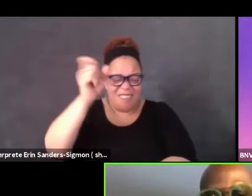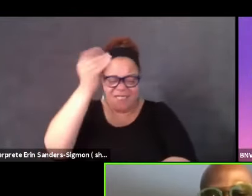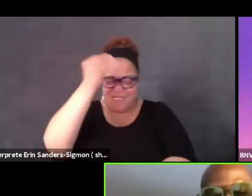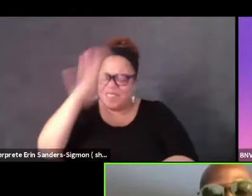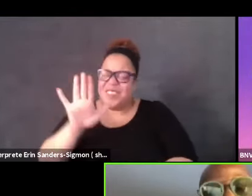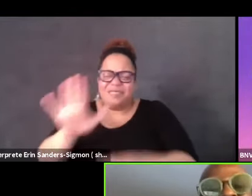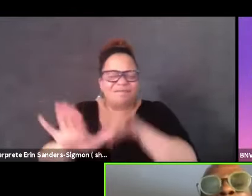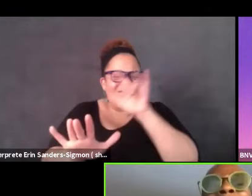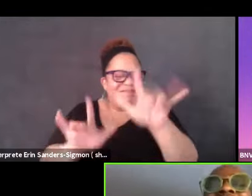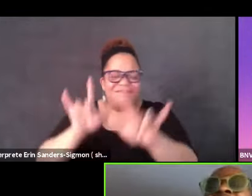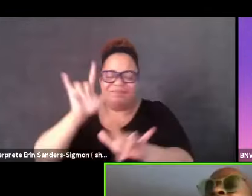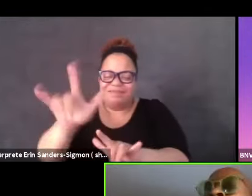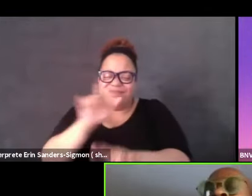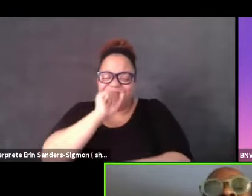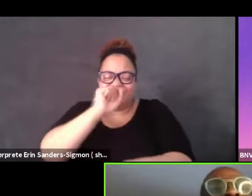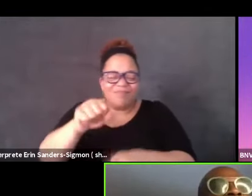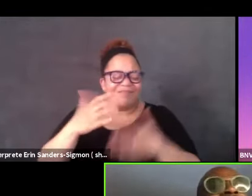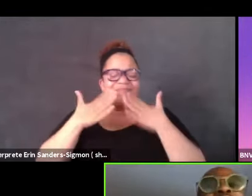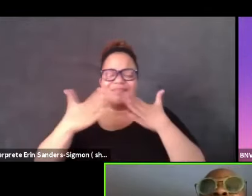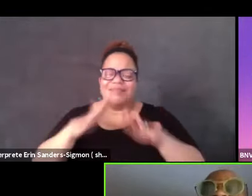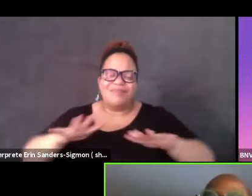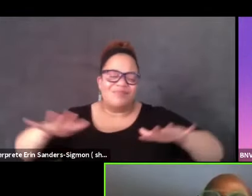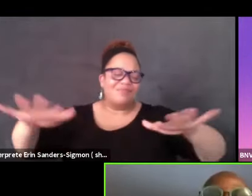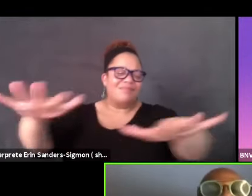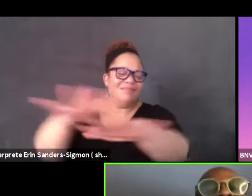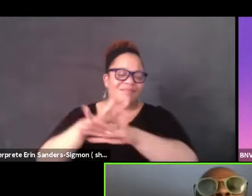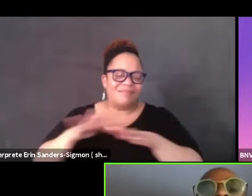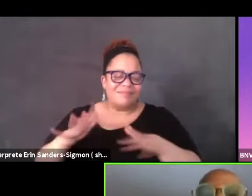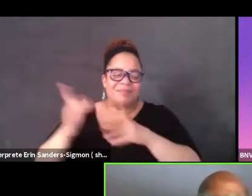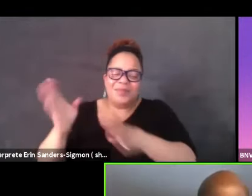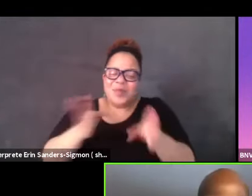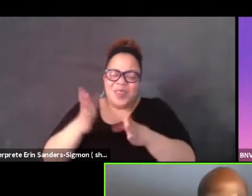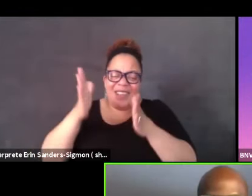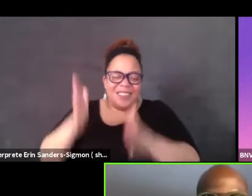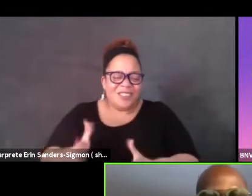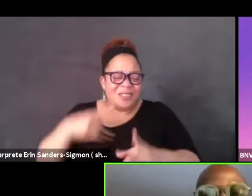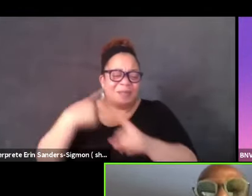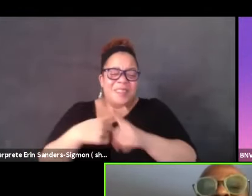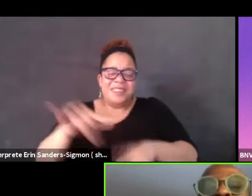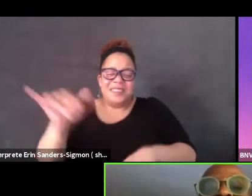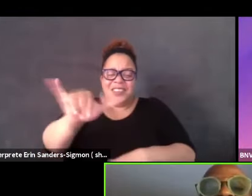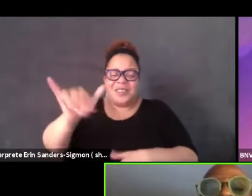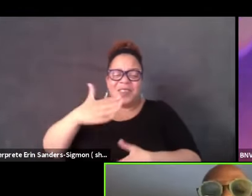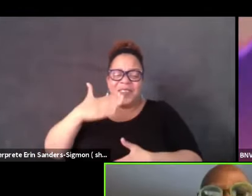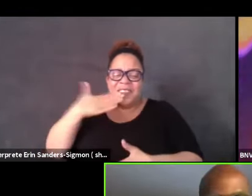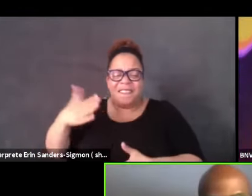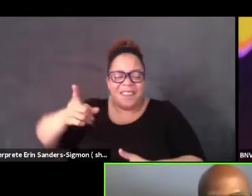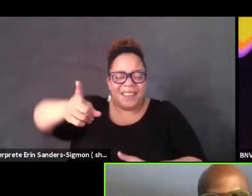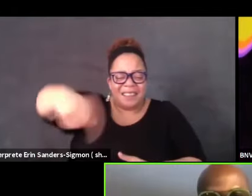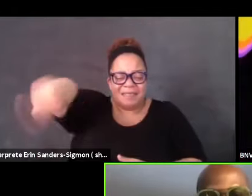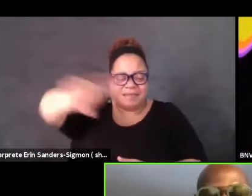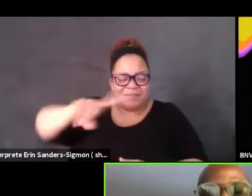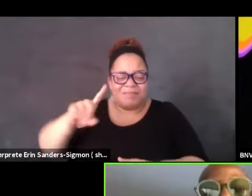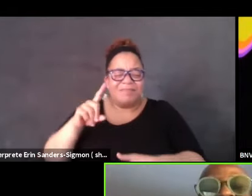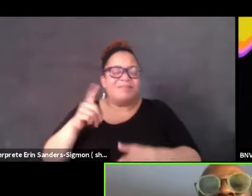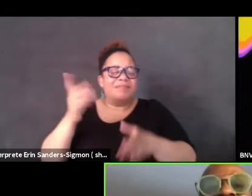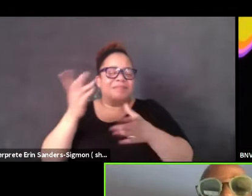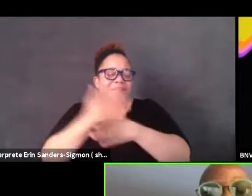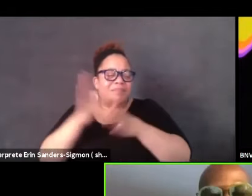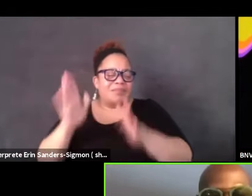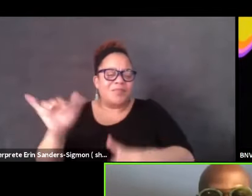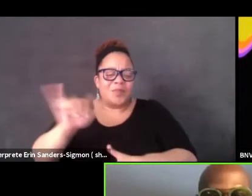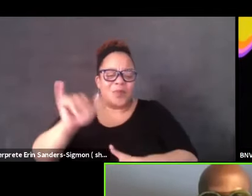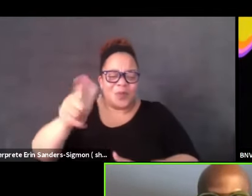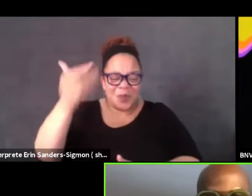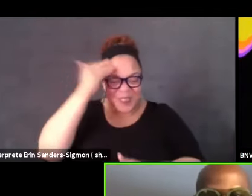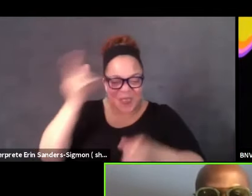the organizers, but thank you to the poets for showing up, for